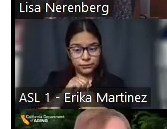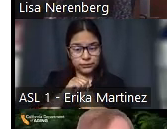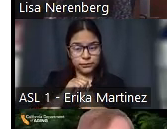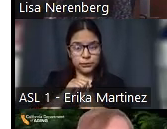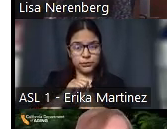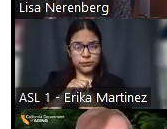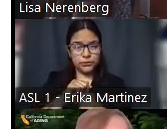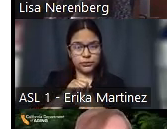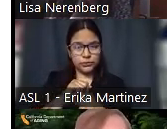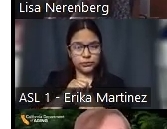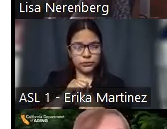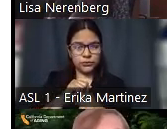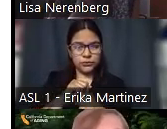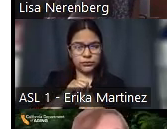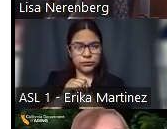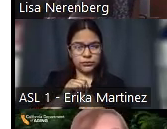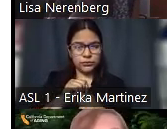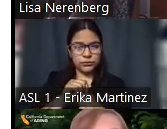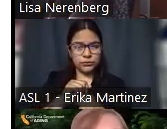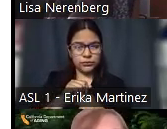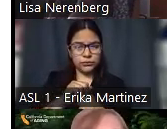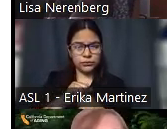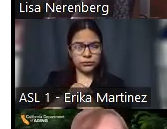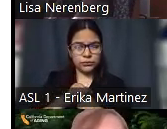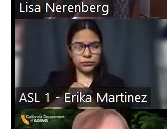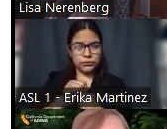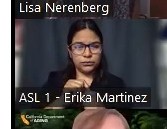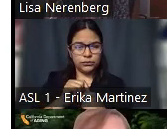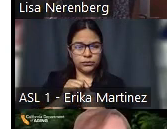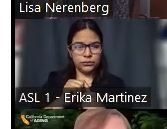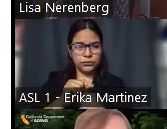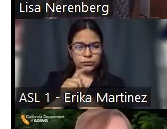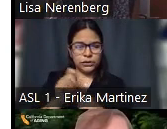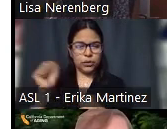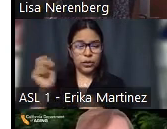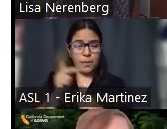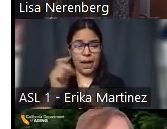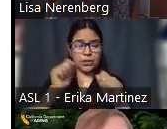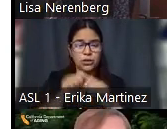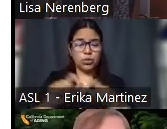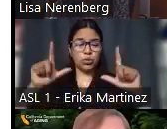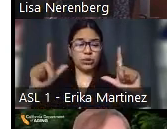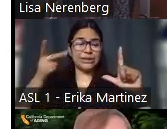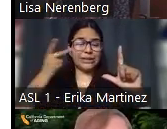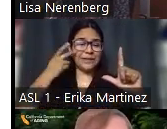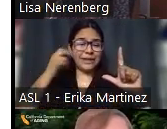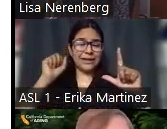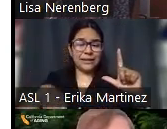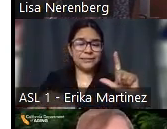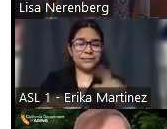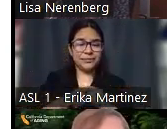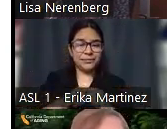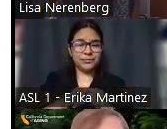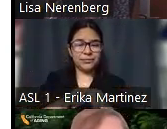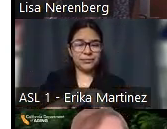Susan, just one second. Carol, if you can please go to gallery mode so the committee members can ask Susan questions if they'd like. We're in